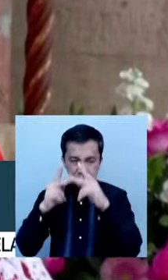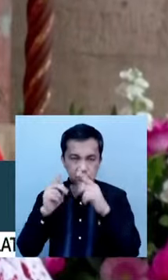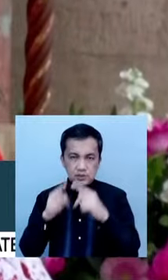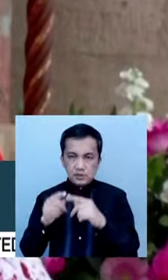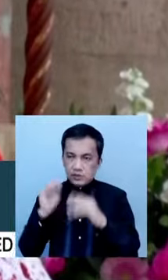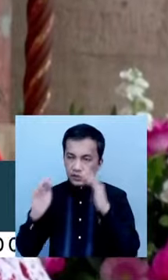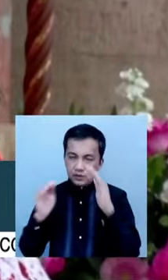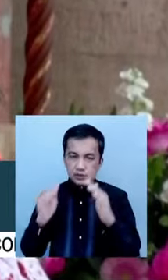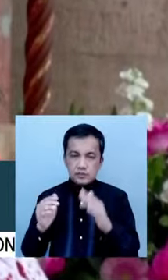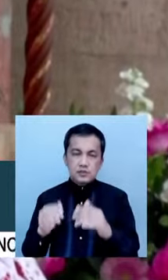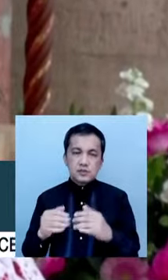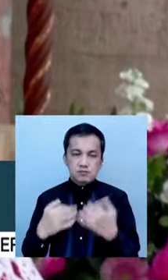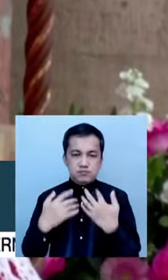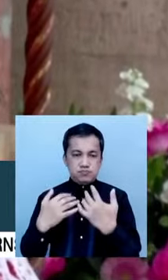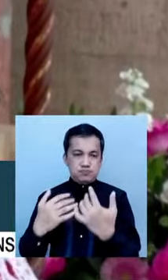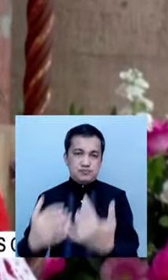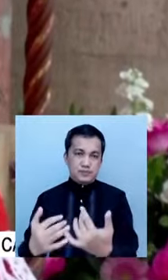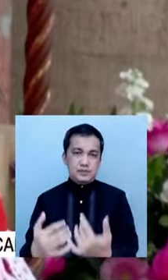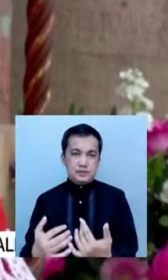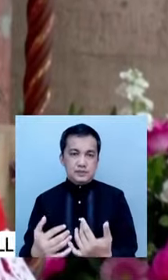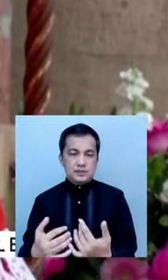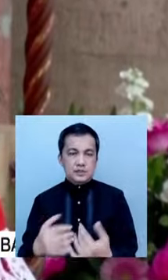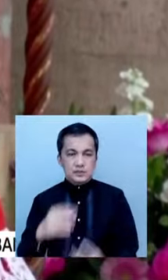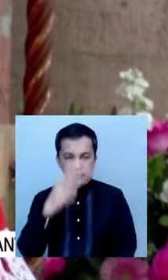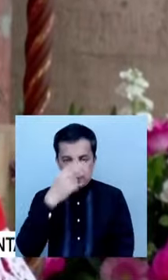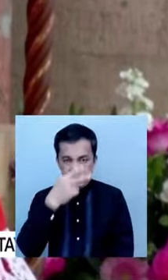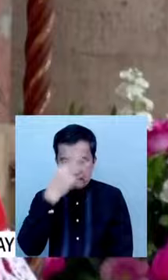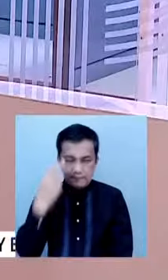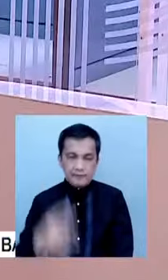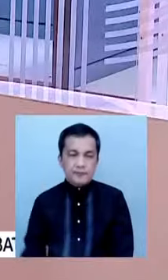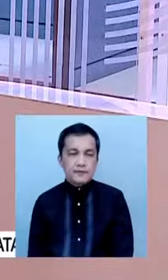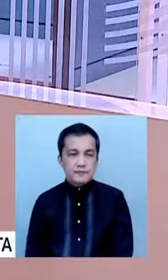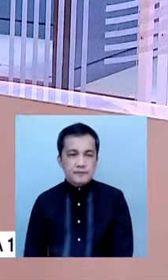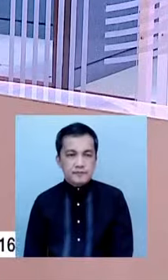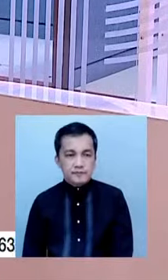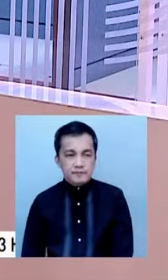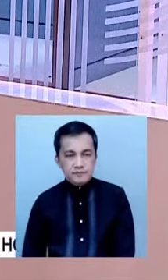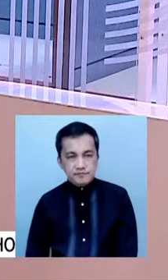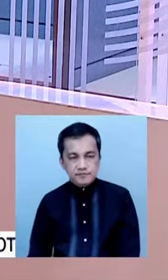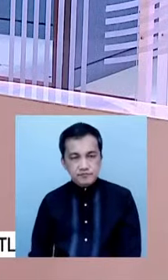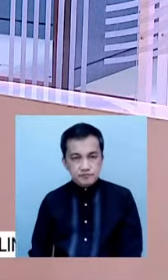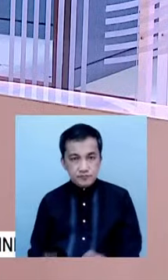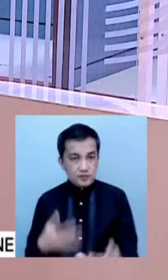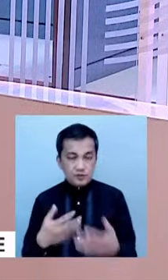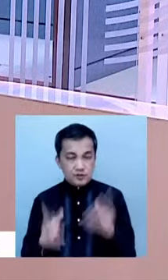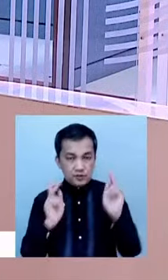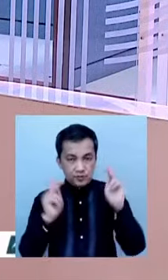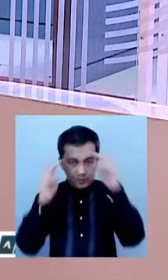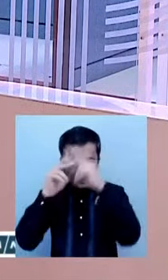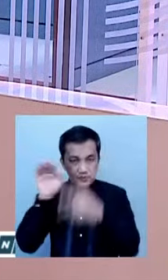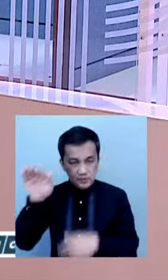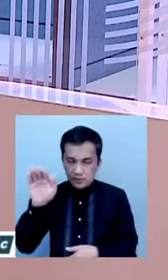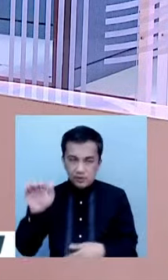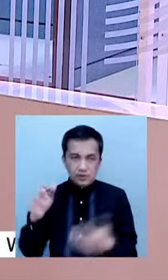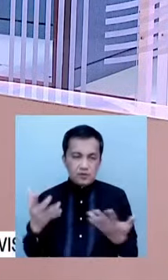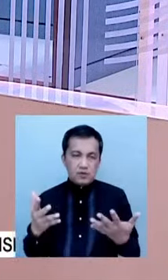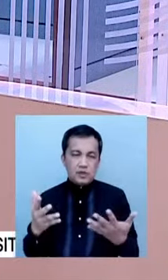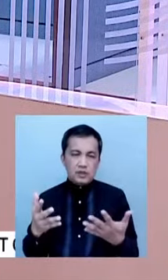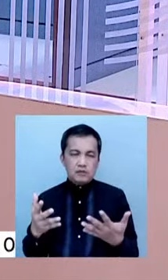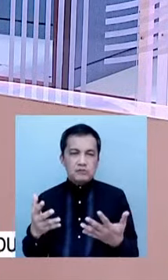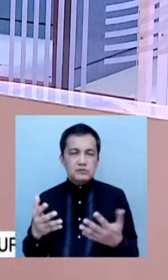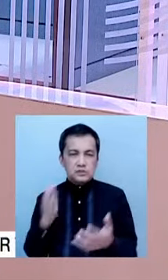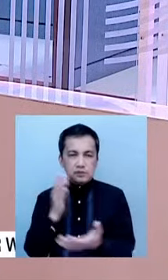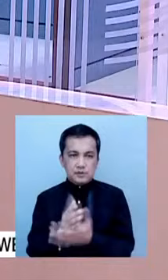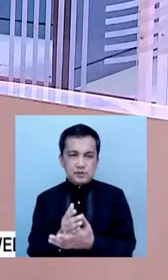massive crowd that had gathered at the Vatican. Well, despite the Pope's plea, there seems to be no let-up in Israel's